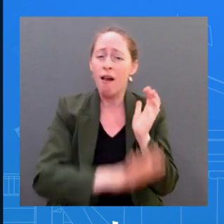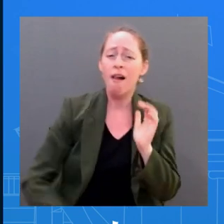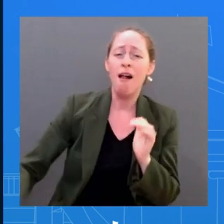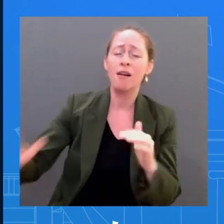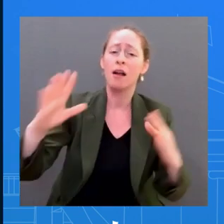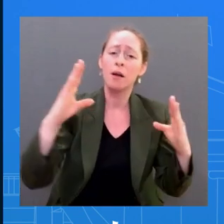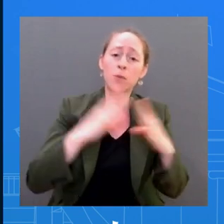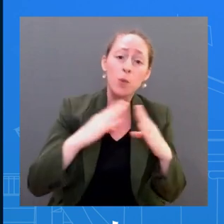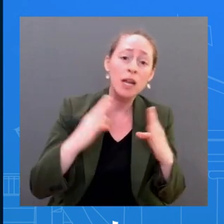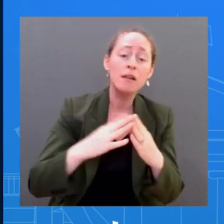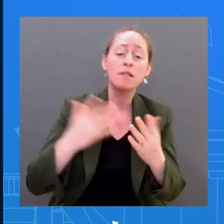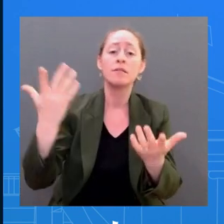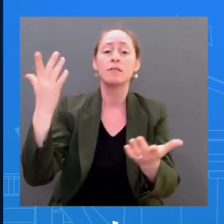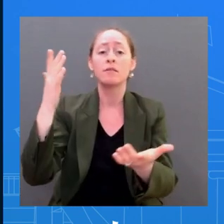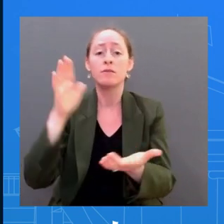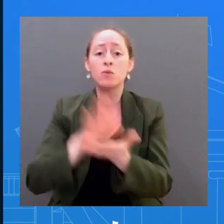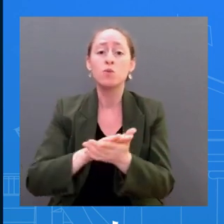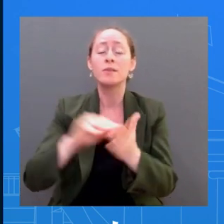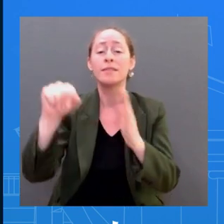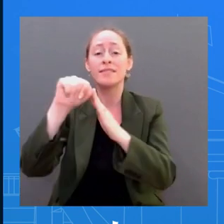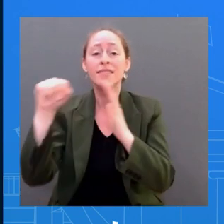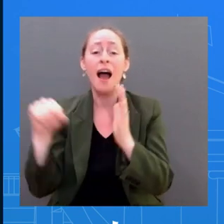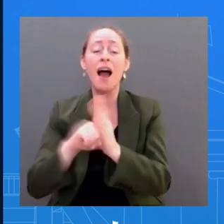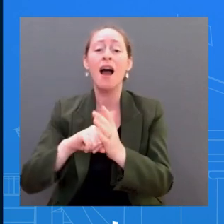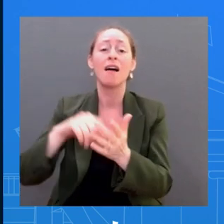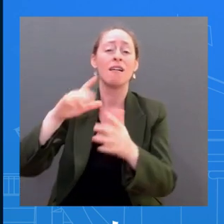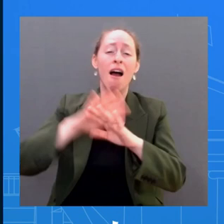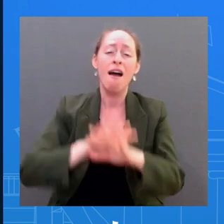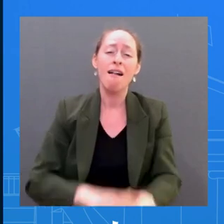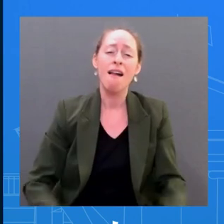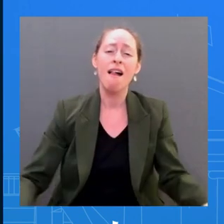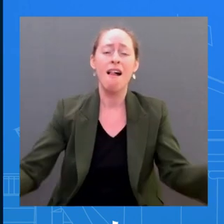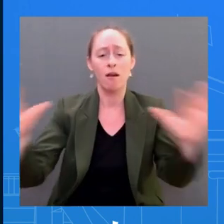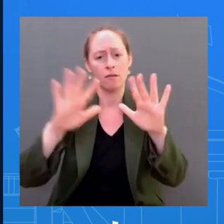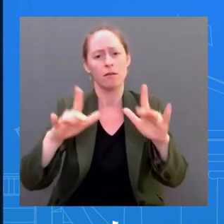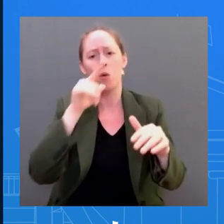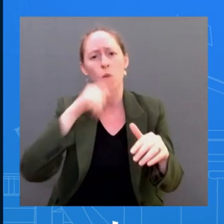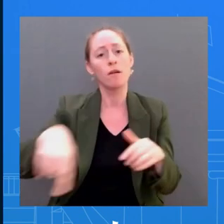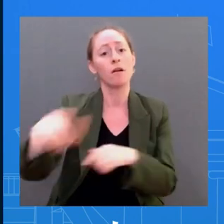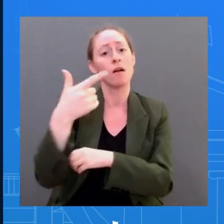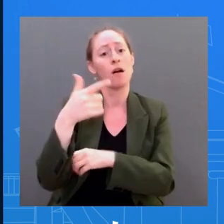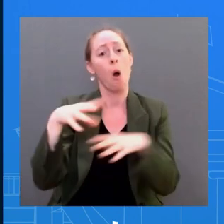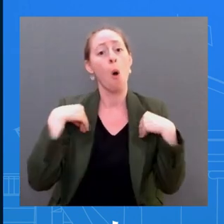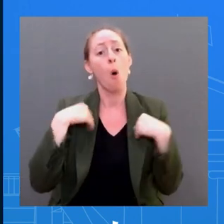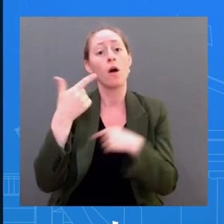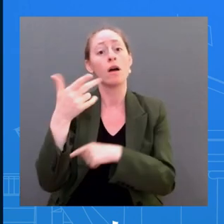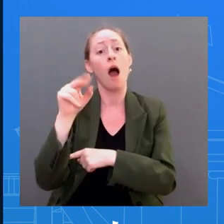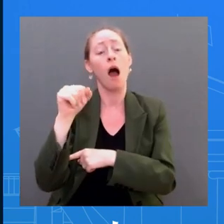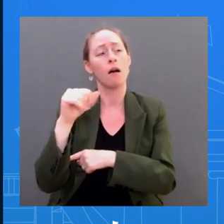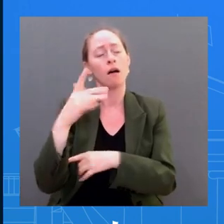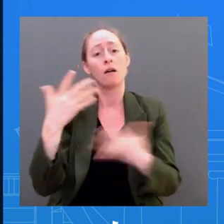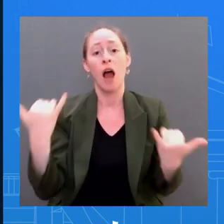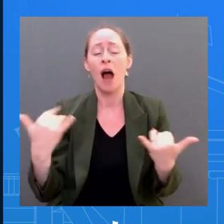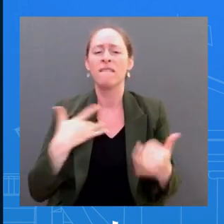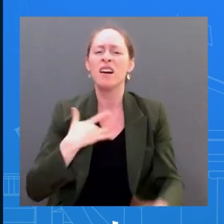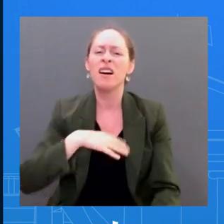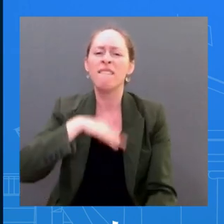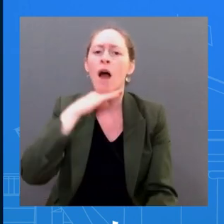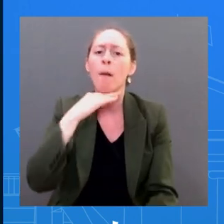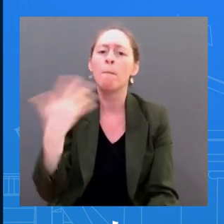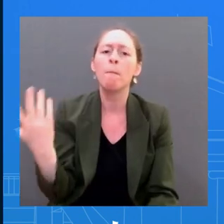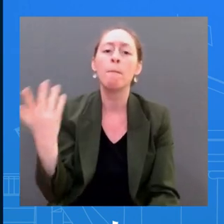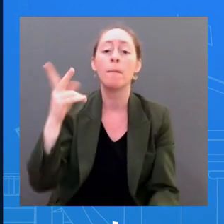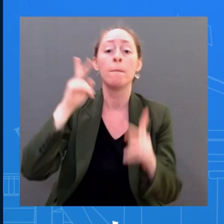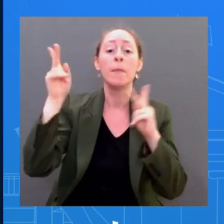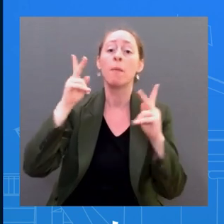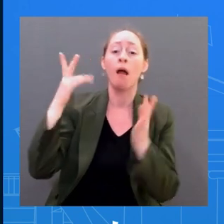Responsible gun owners are fed up with the Second Amendment being abused and hijacked by some deranged individuals.